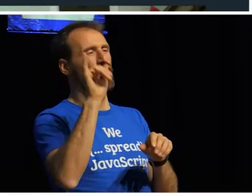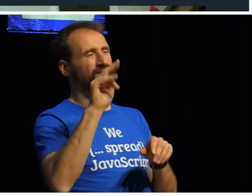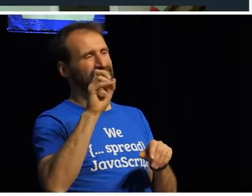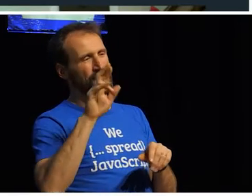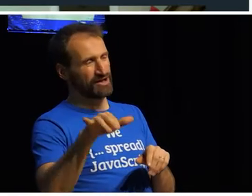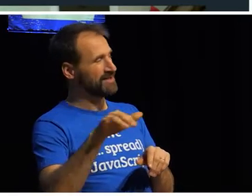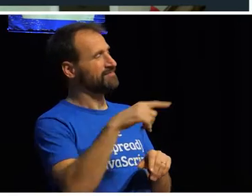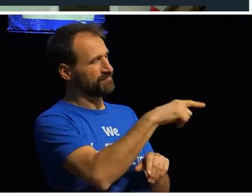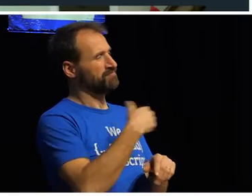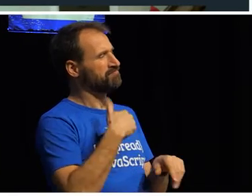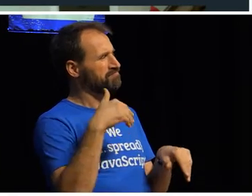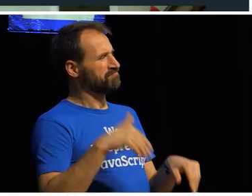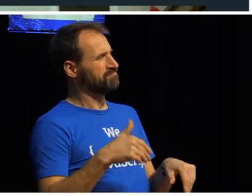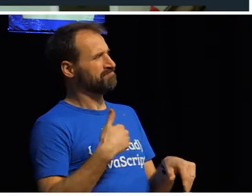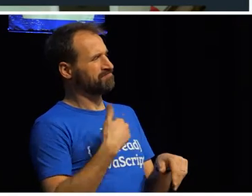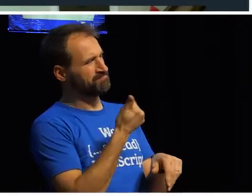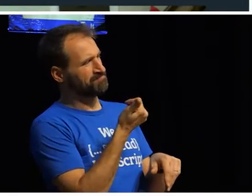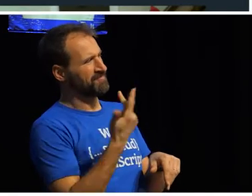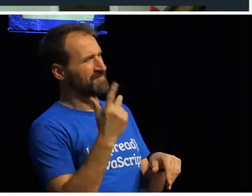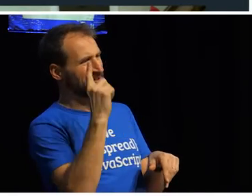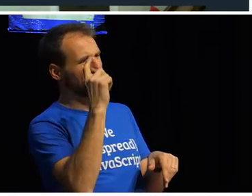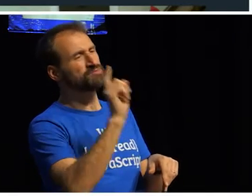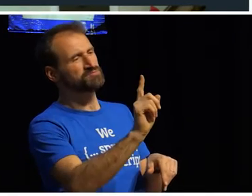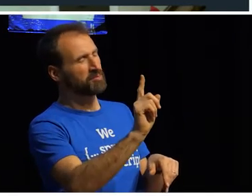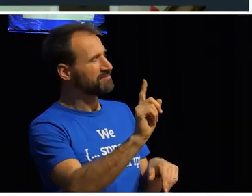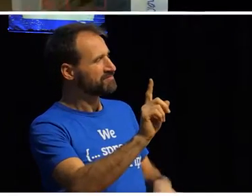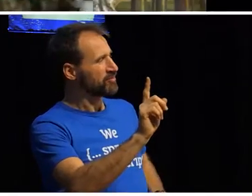photos. Okay, hold on a second.